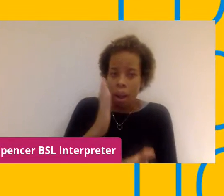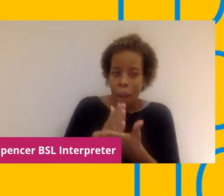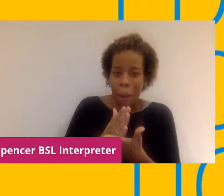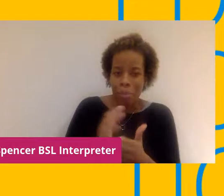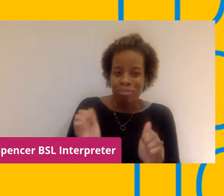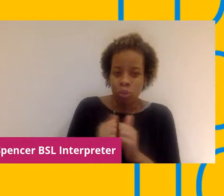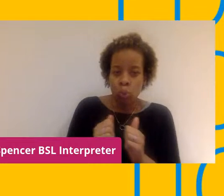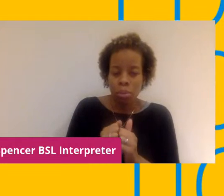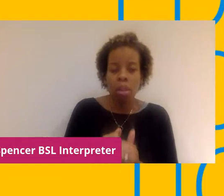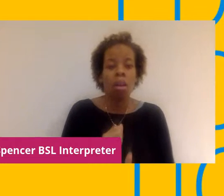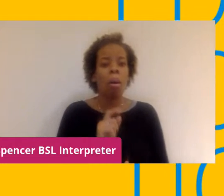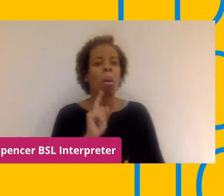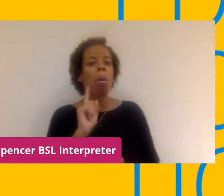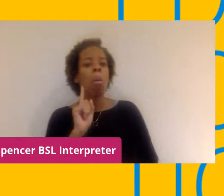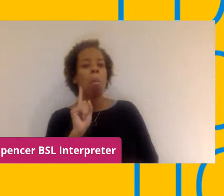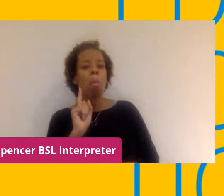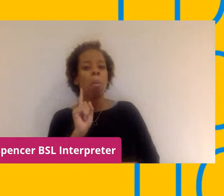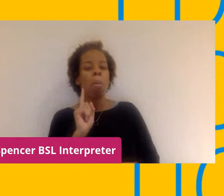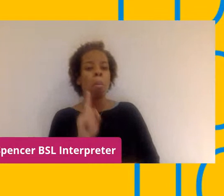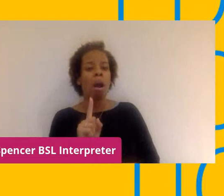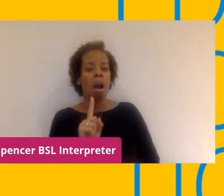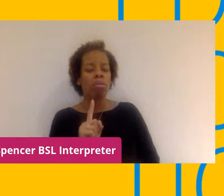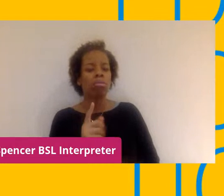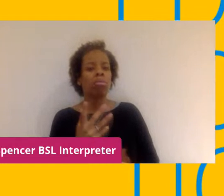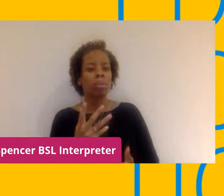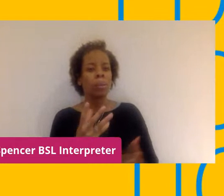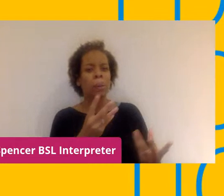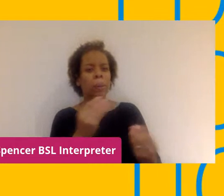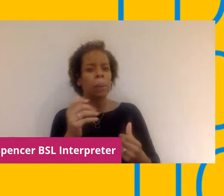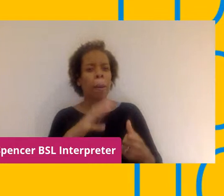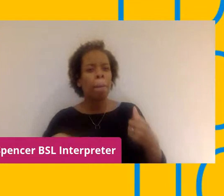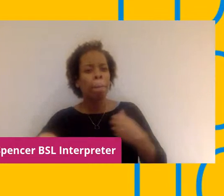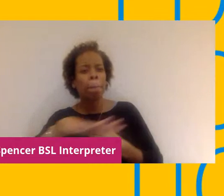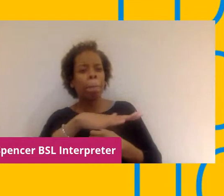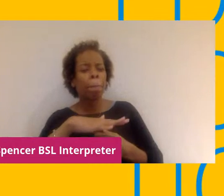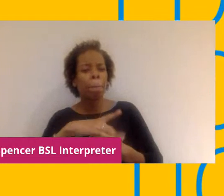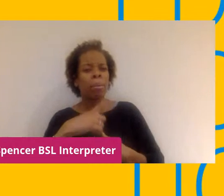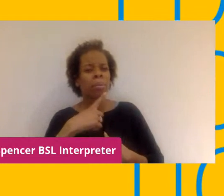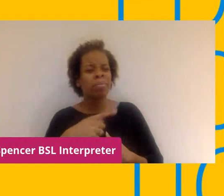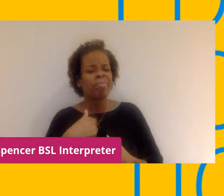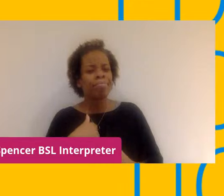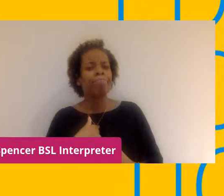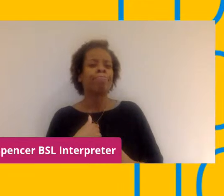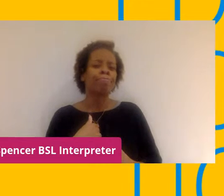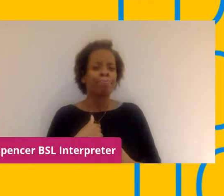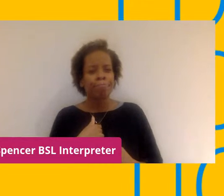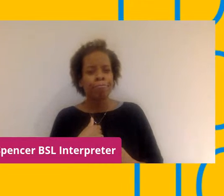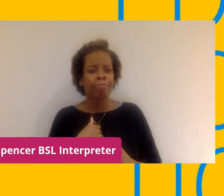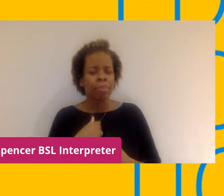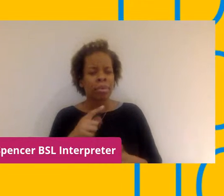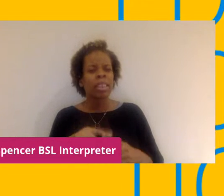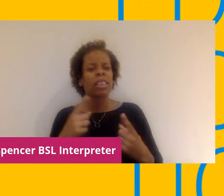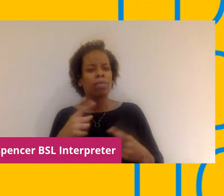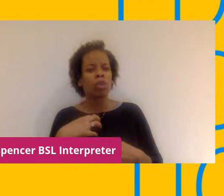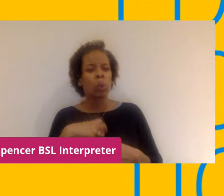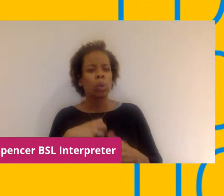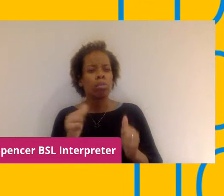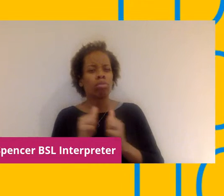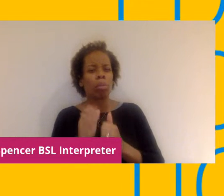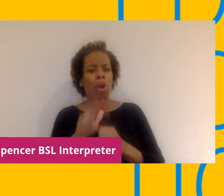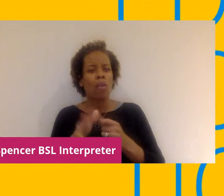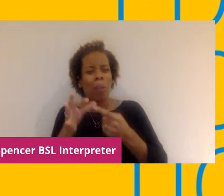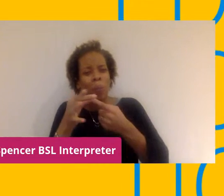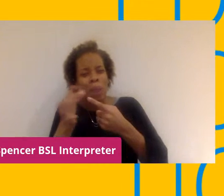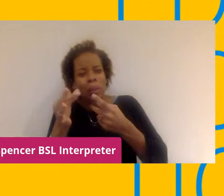cases, but there are some instances where maybe a different union would be more appropriate. And so what we've tried to